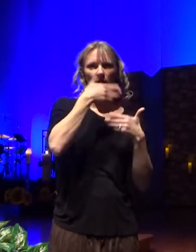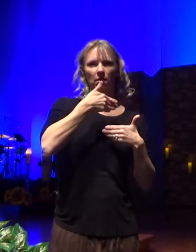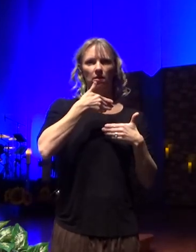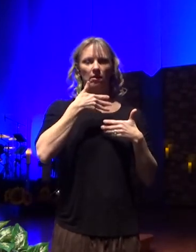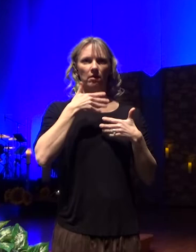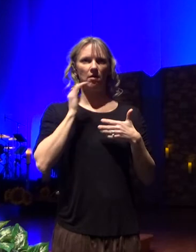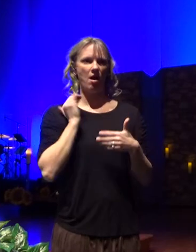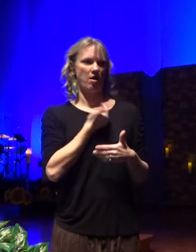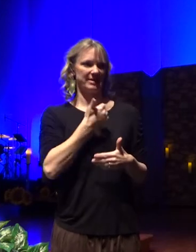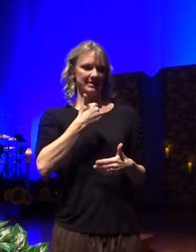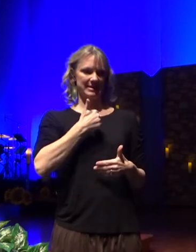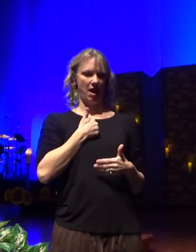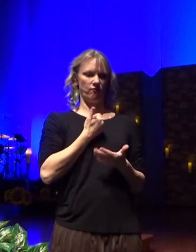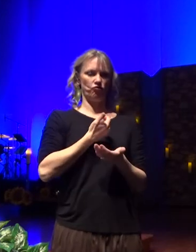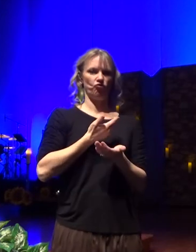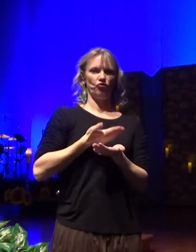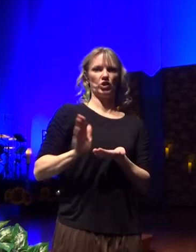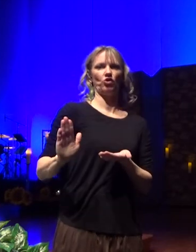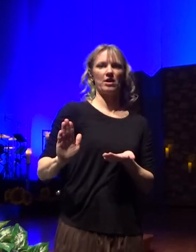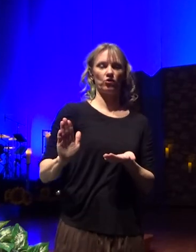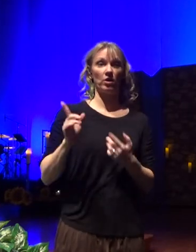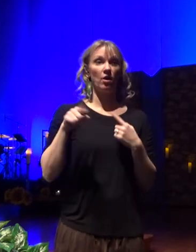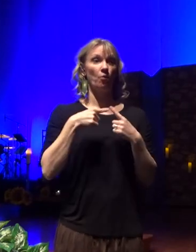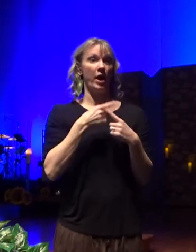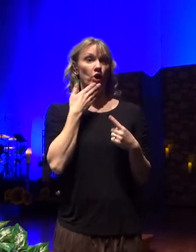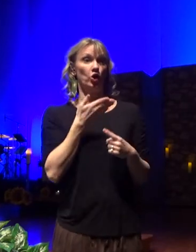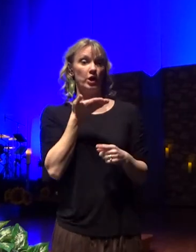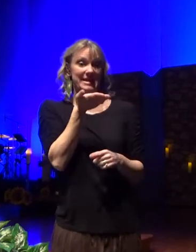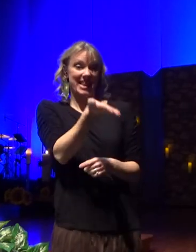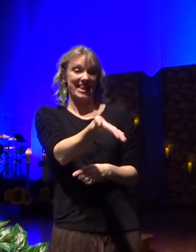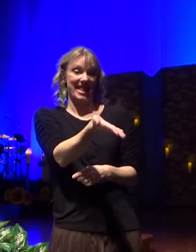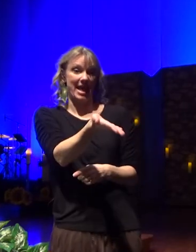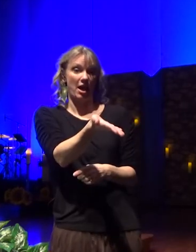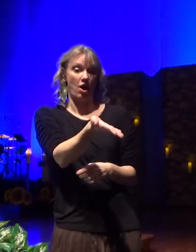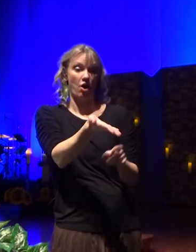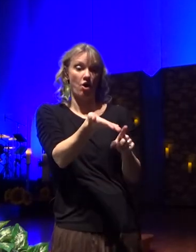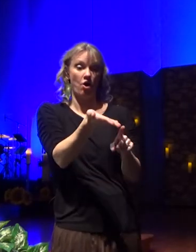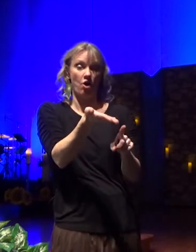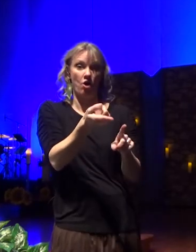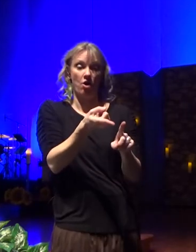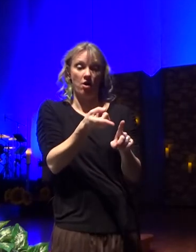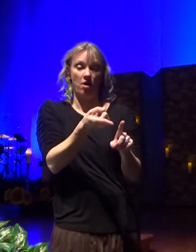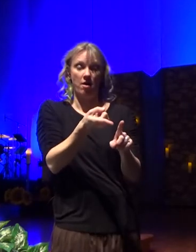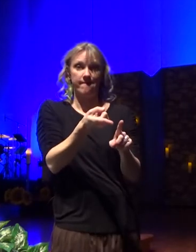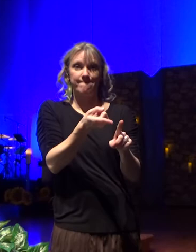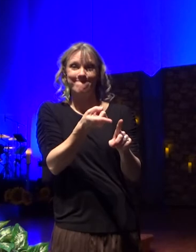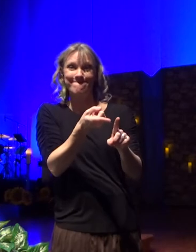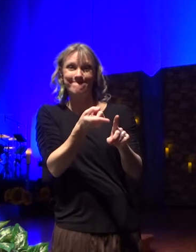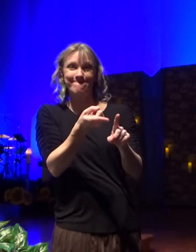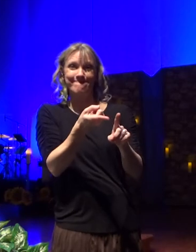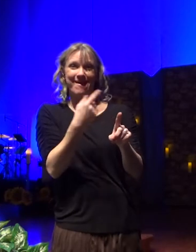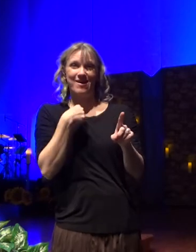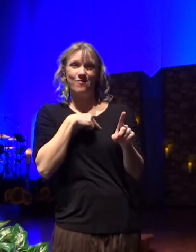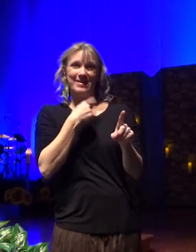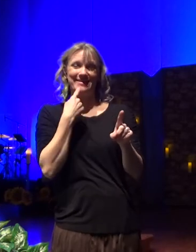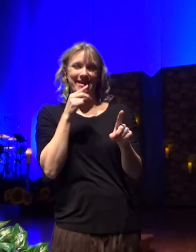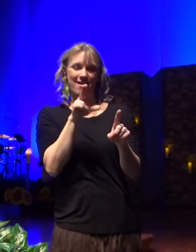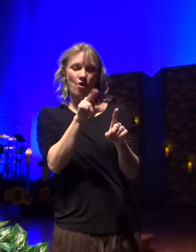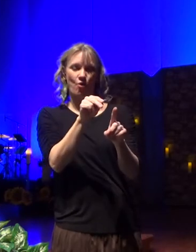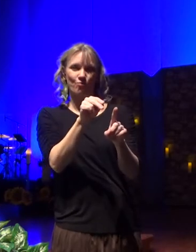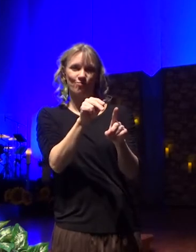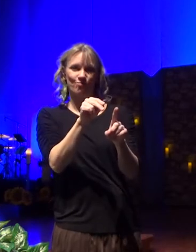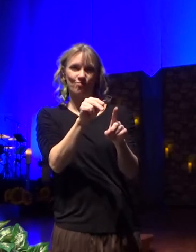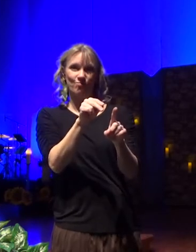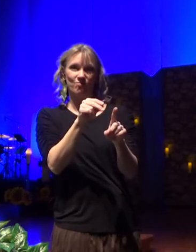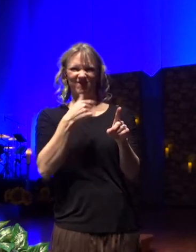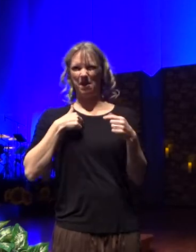Our acts of self-rejection, that when good is in front of us, we can't help but